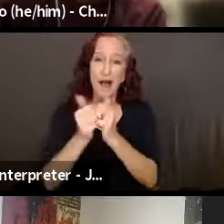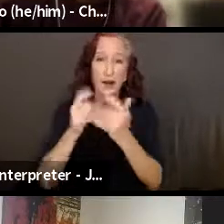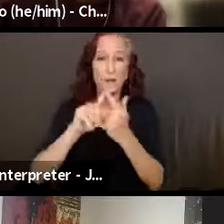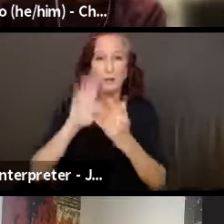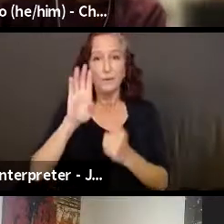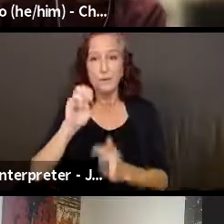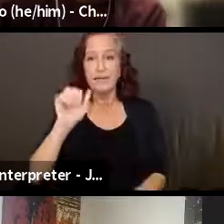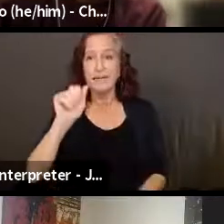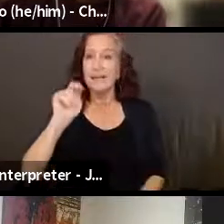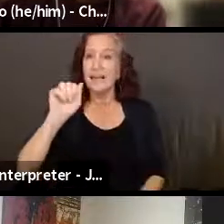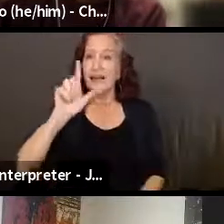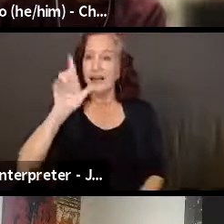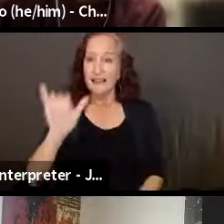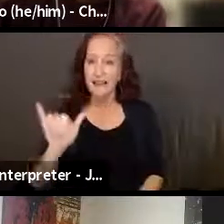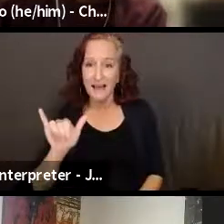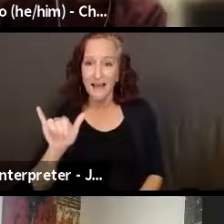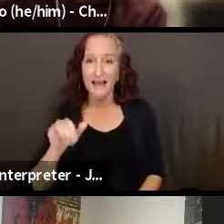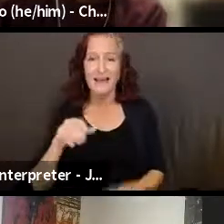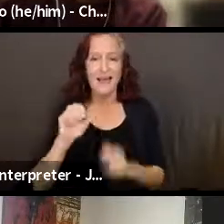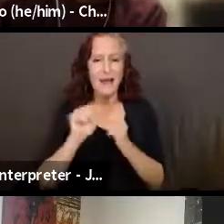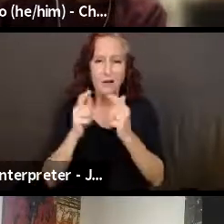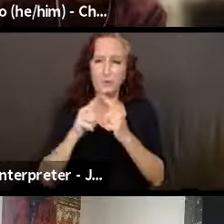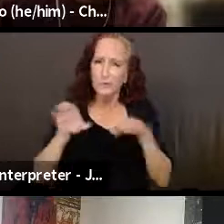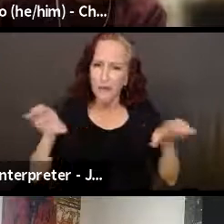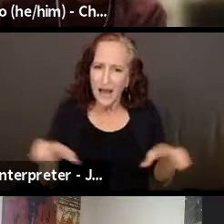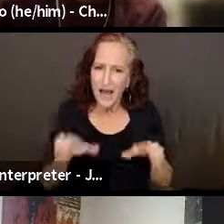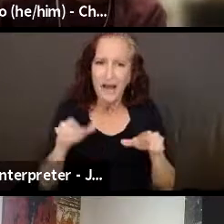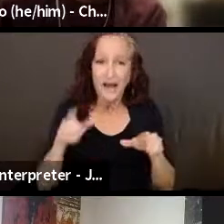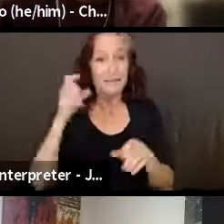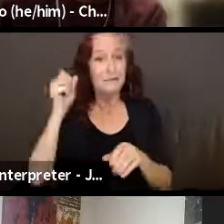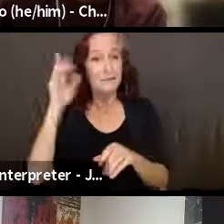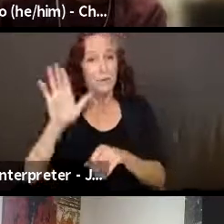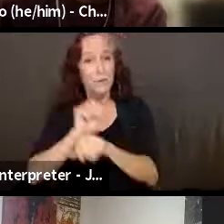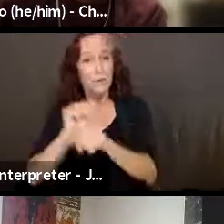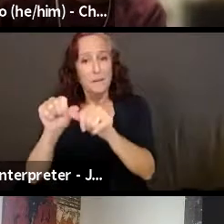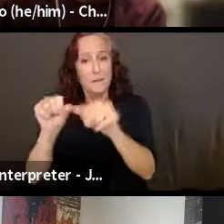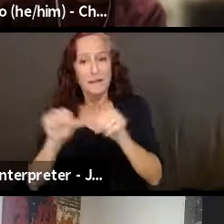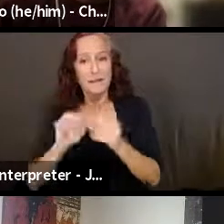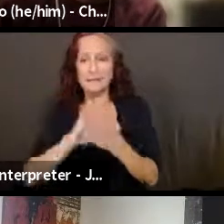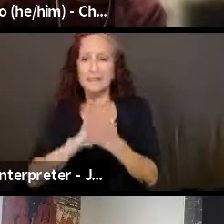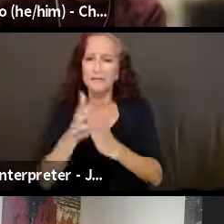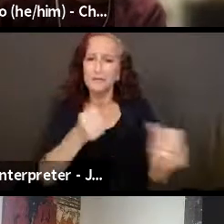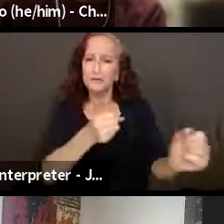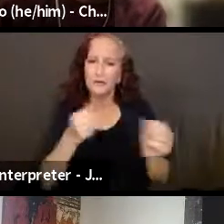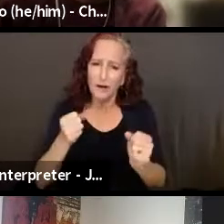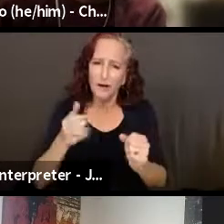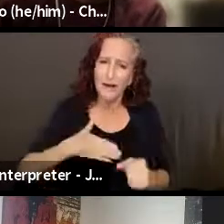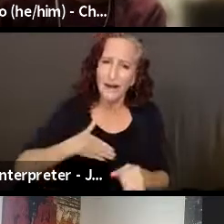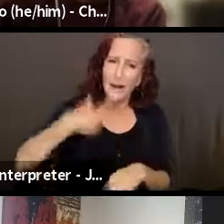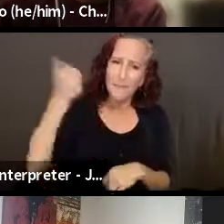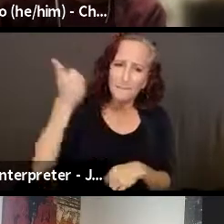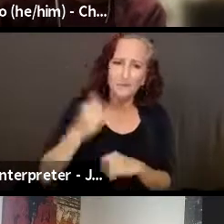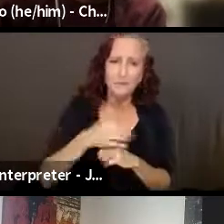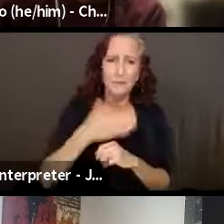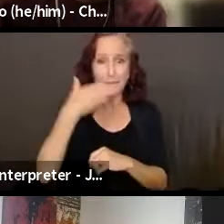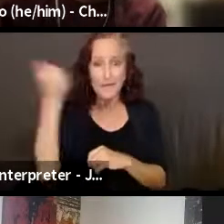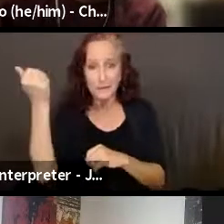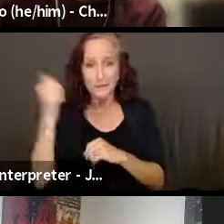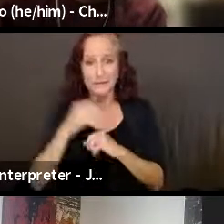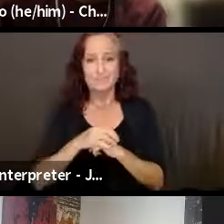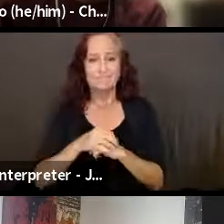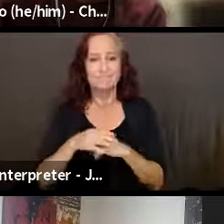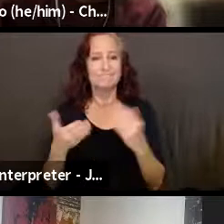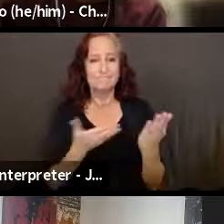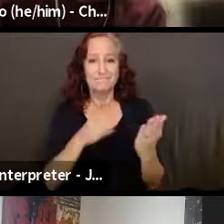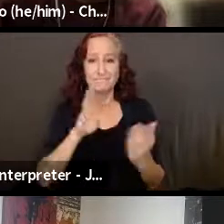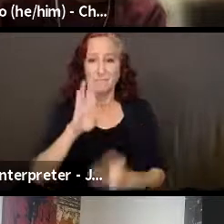Ally: Actions You Can Take for a Stronger, Happier Workplace. Before we get started, I wanted to